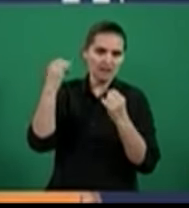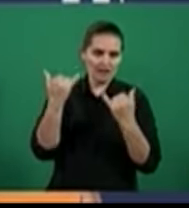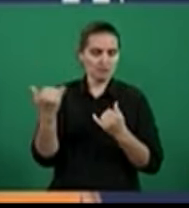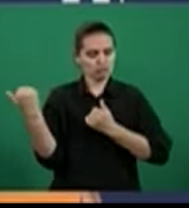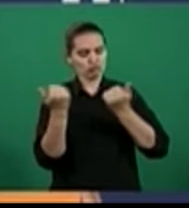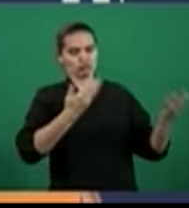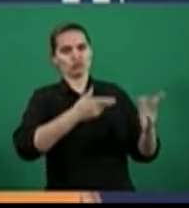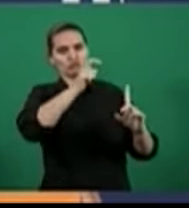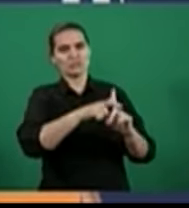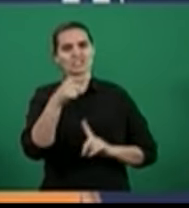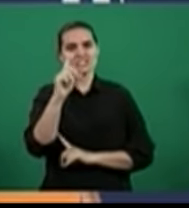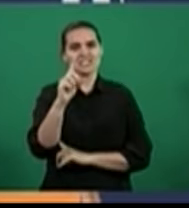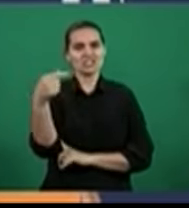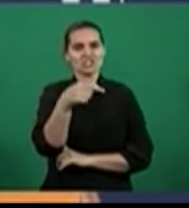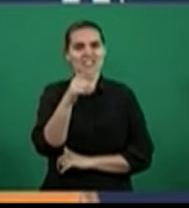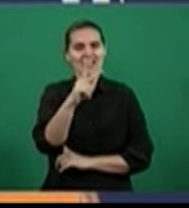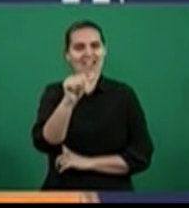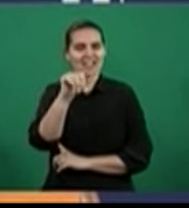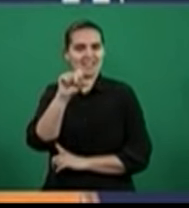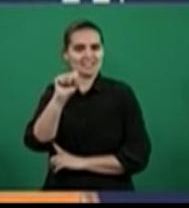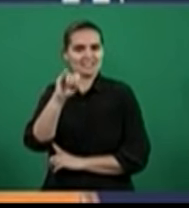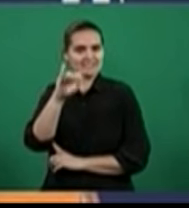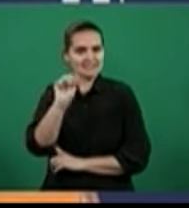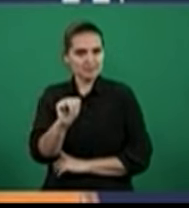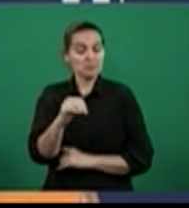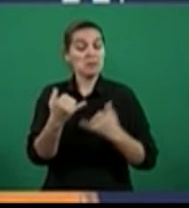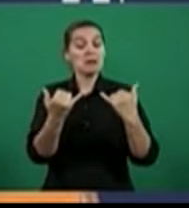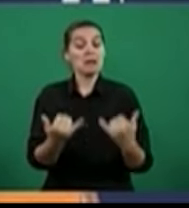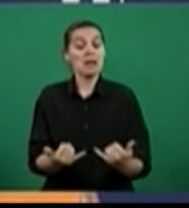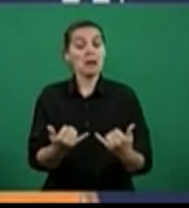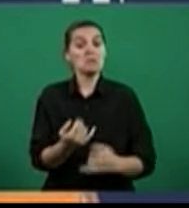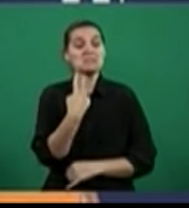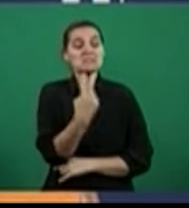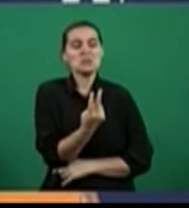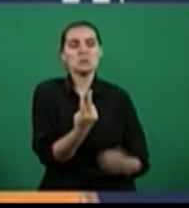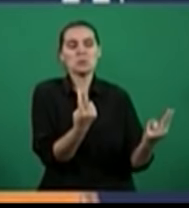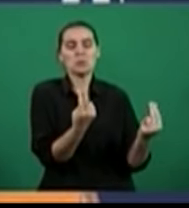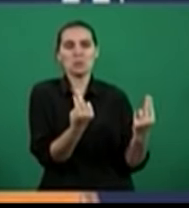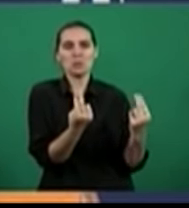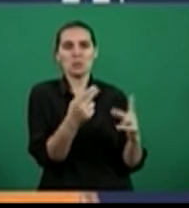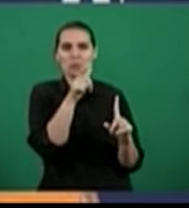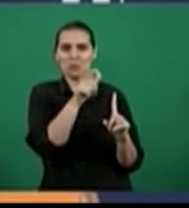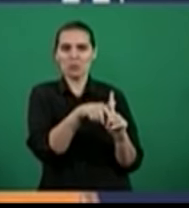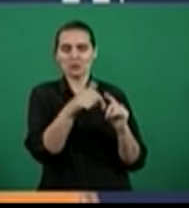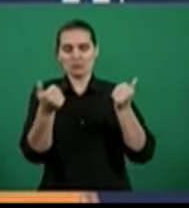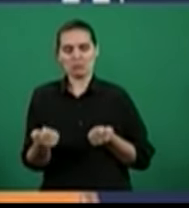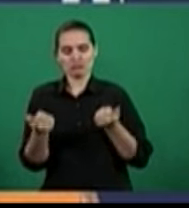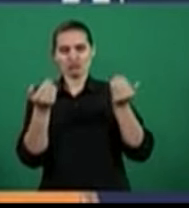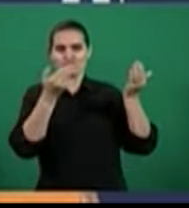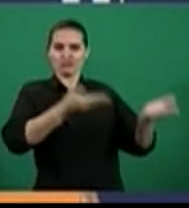Maybe now that we have got a new kid on the block who is in his second MPC, I give this question to